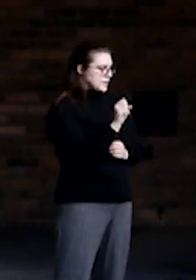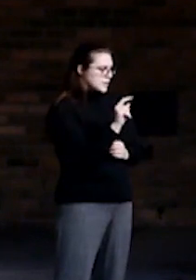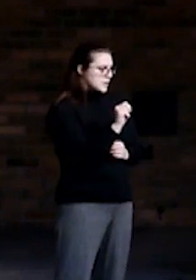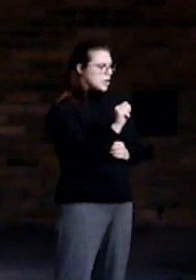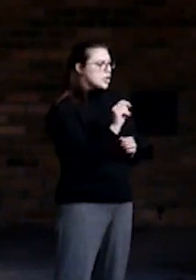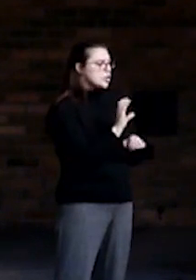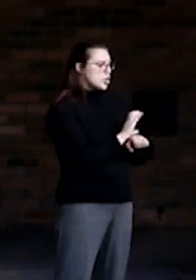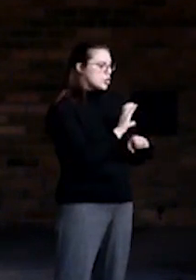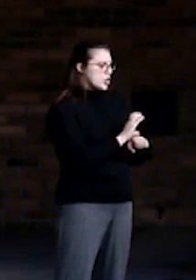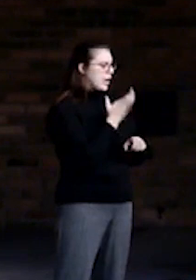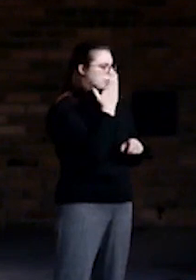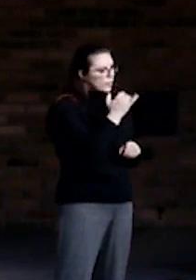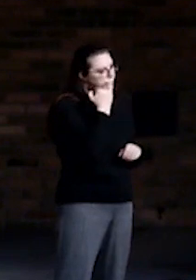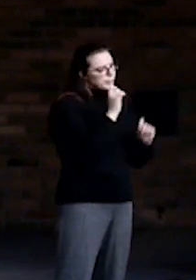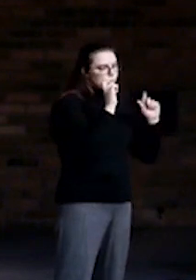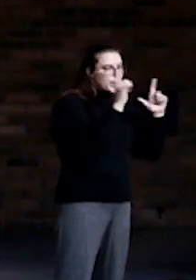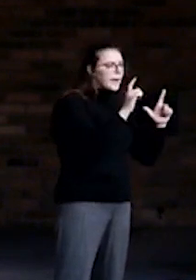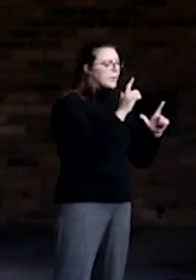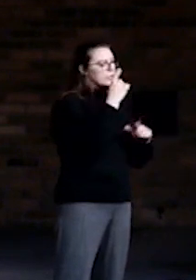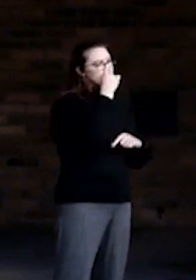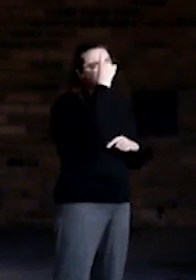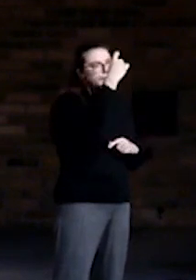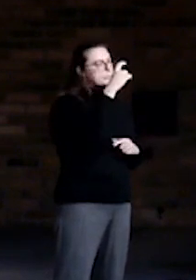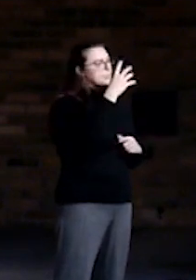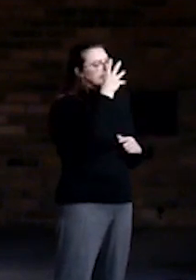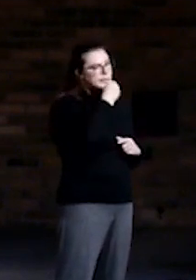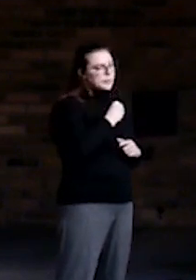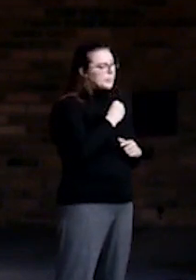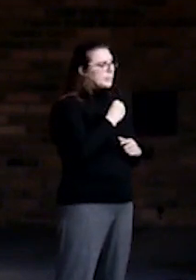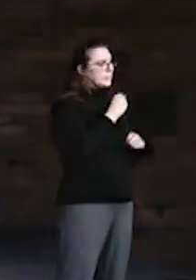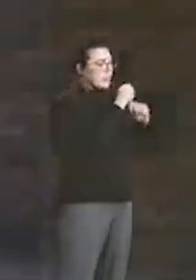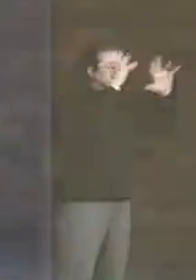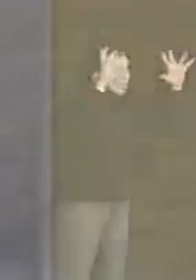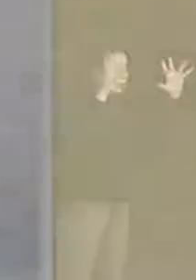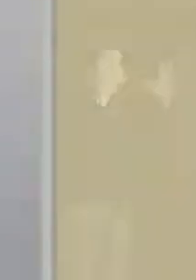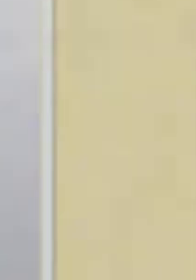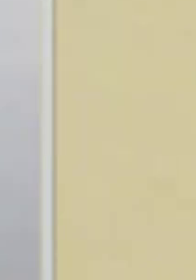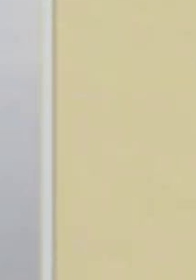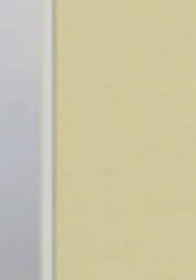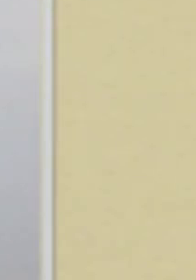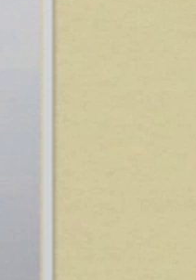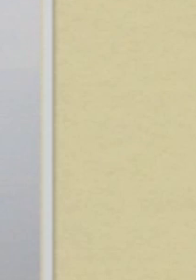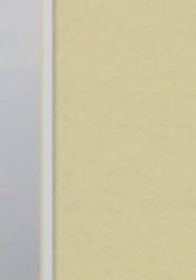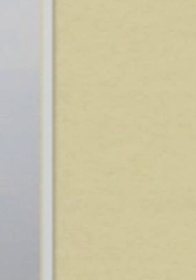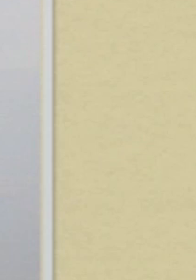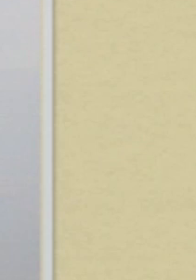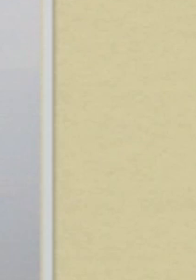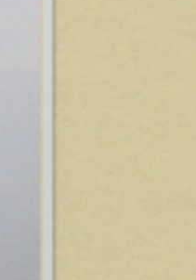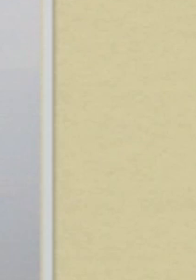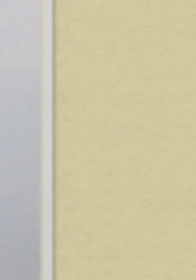I was awake, if it was a dream, if I was sleeping. It doesn't make any, or a vision. It doesn't make any difference. But I remember looking out that